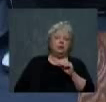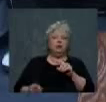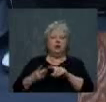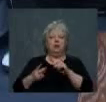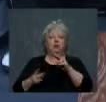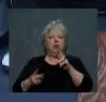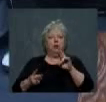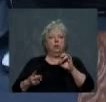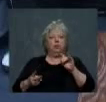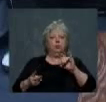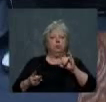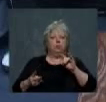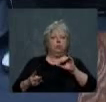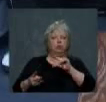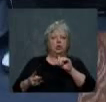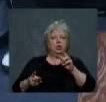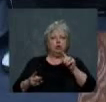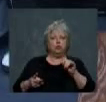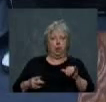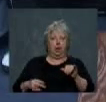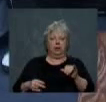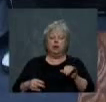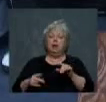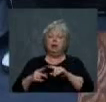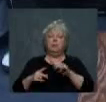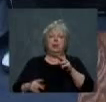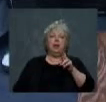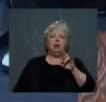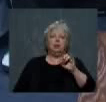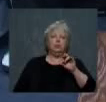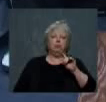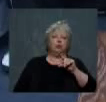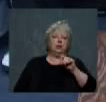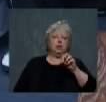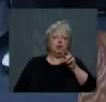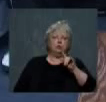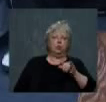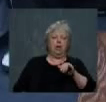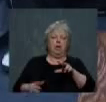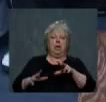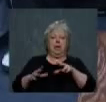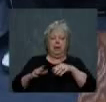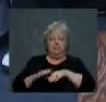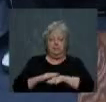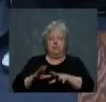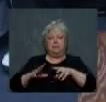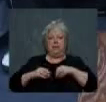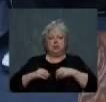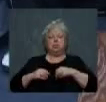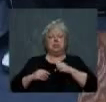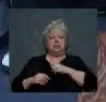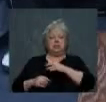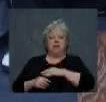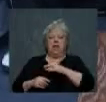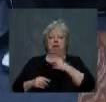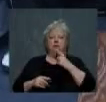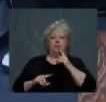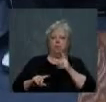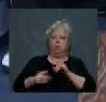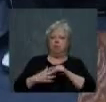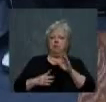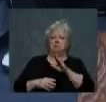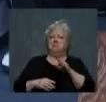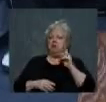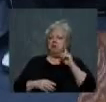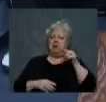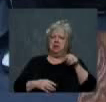Bridgeway. The Bridgeway admissions staff confirms that they have never heard of nor ever been given a referral to